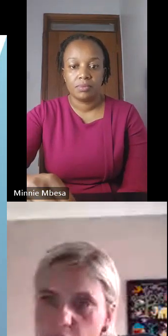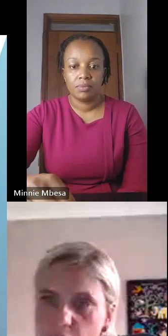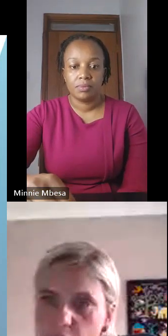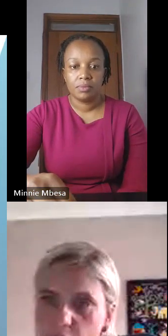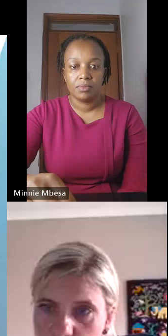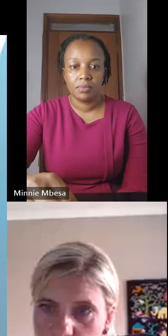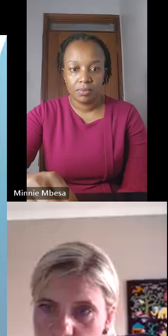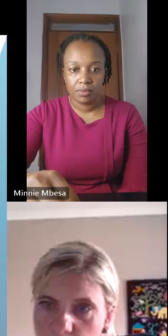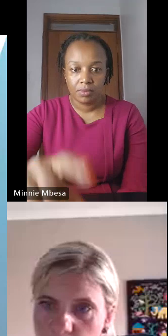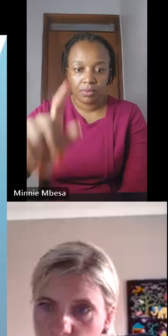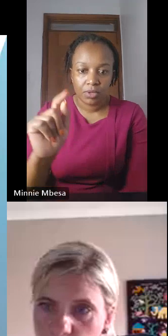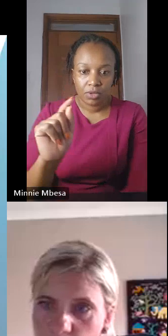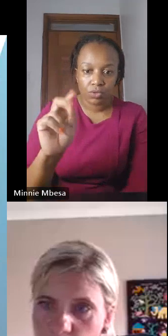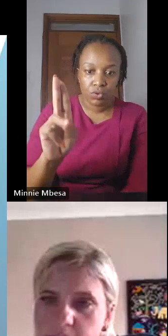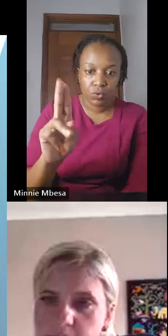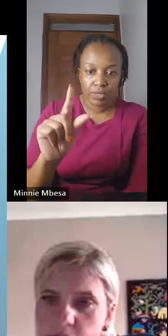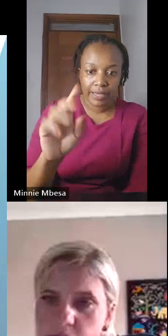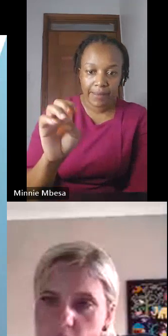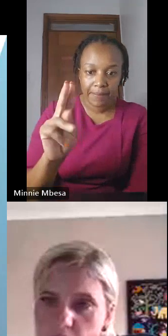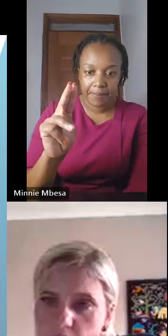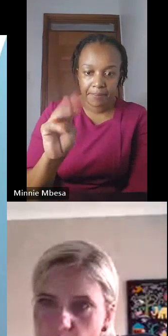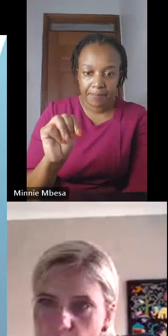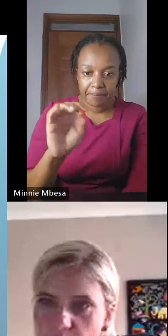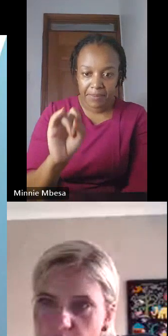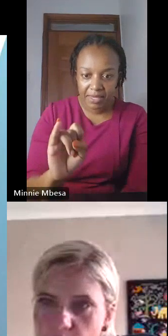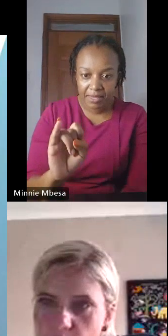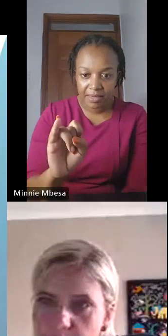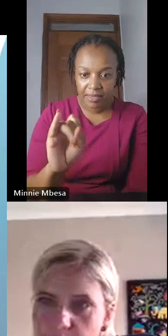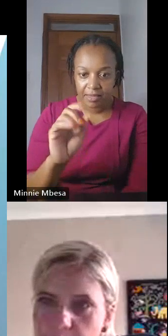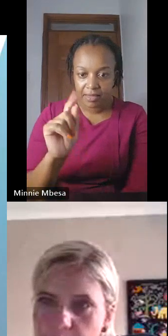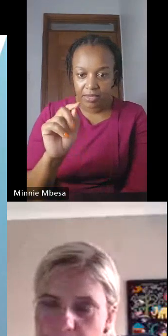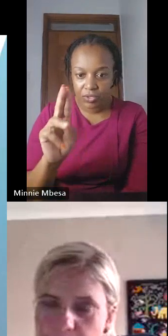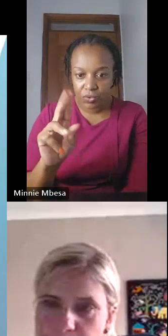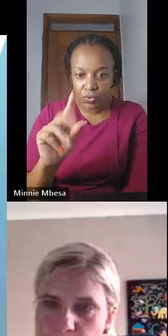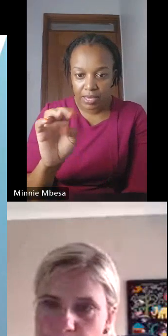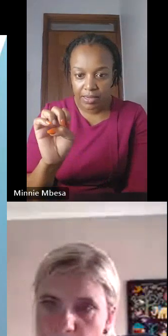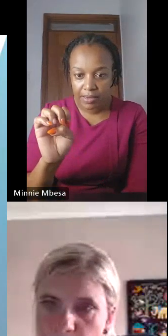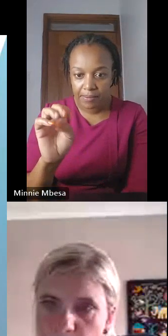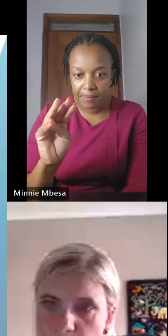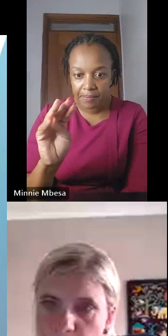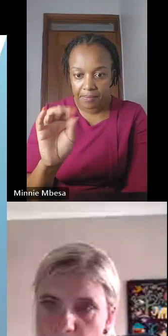To Gemi, I'm going to unmute you, and can you ask your question for us?